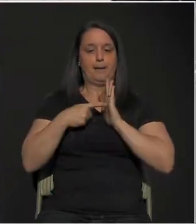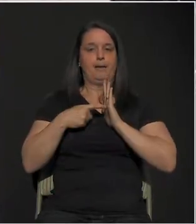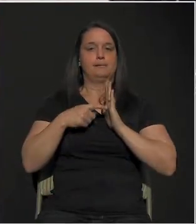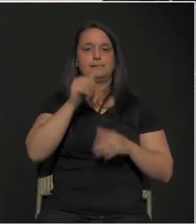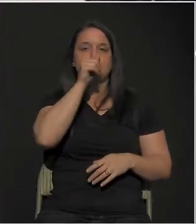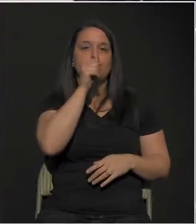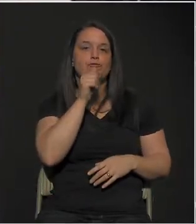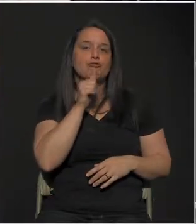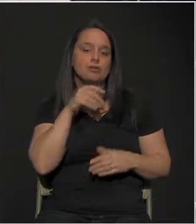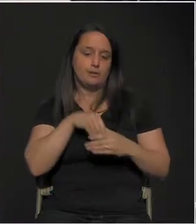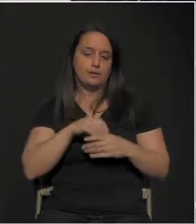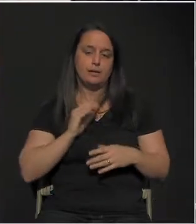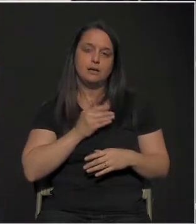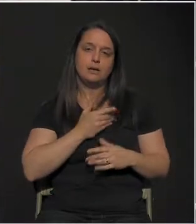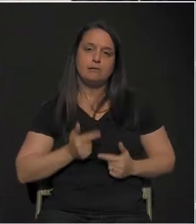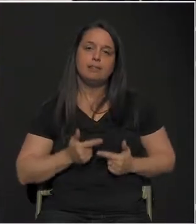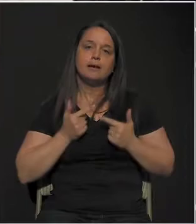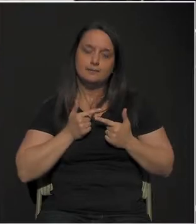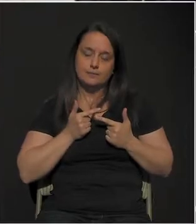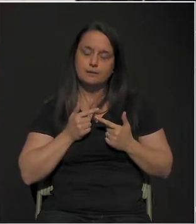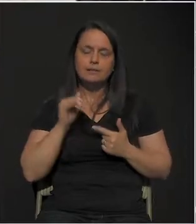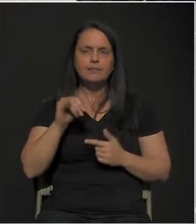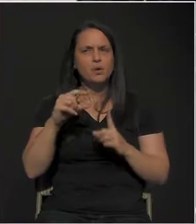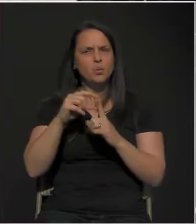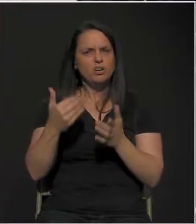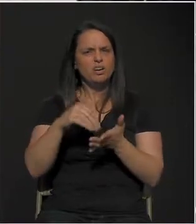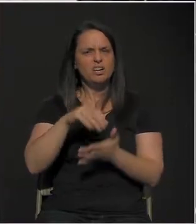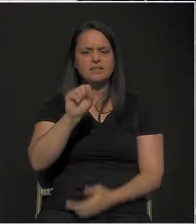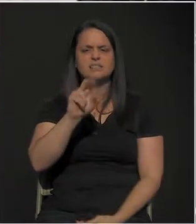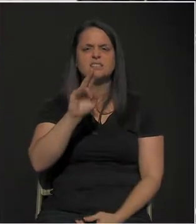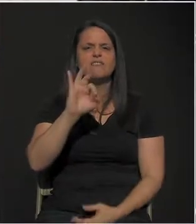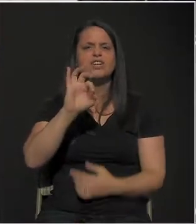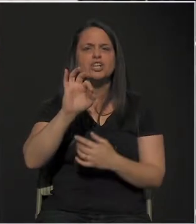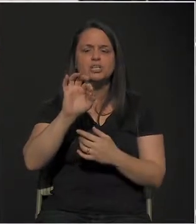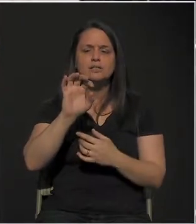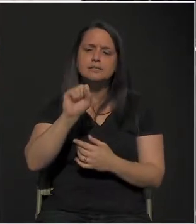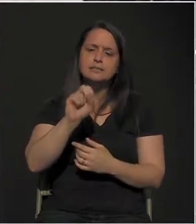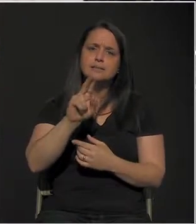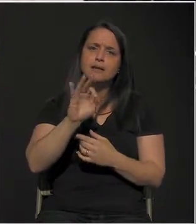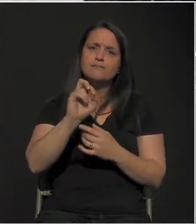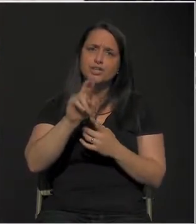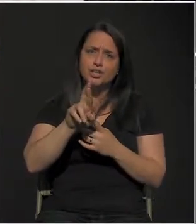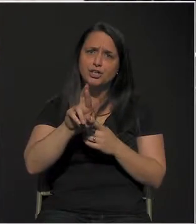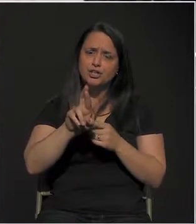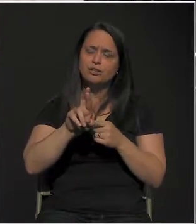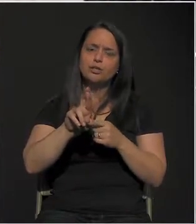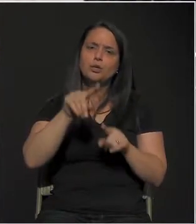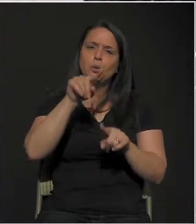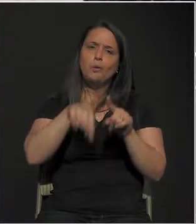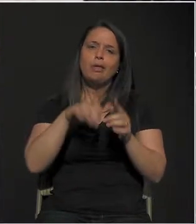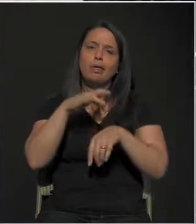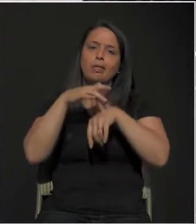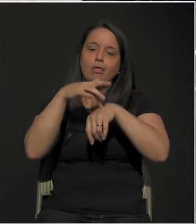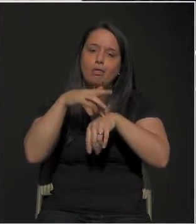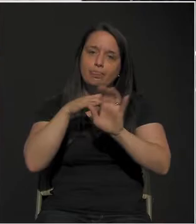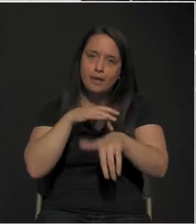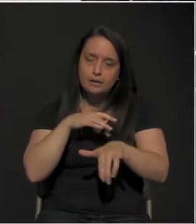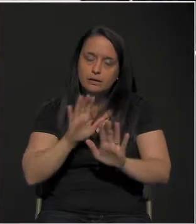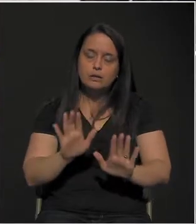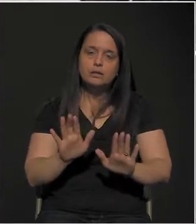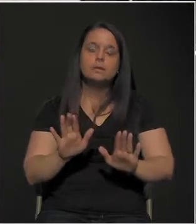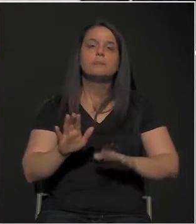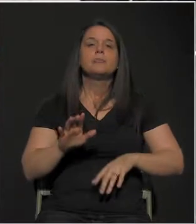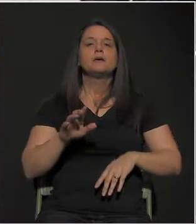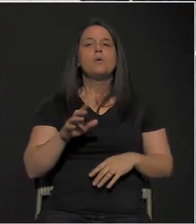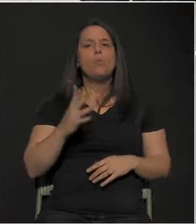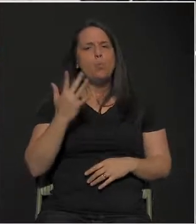lives. Now again, there's that word again, suffering. You can't get hung up on it. Why? Why would the gospel demand